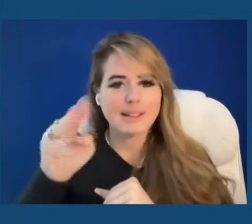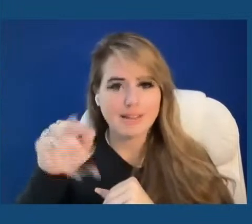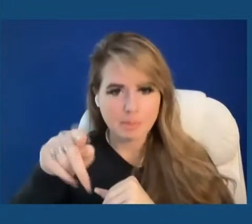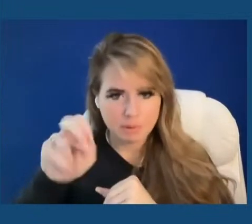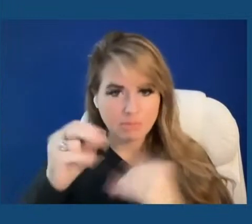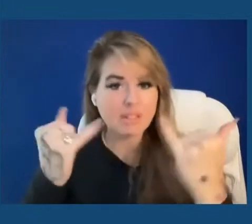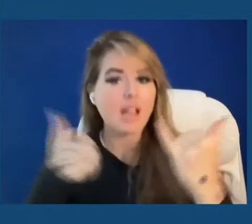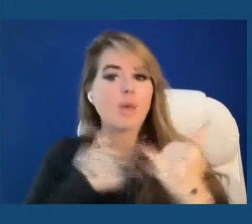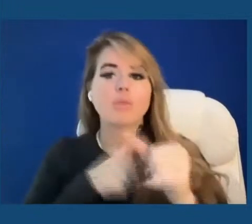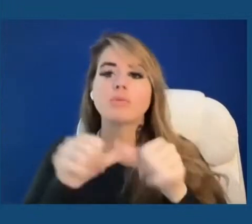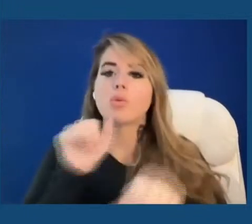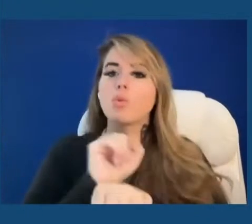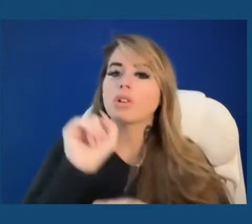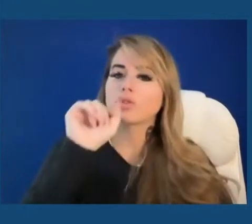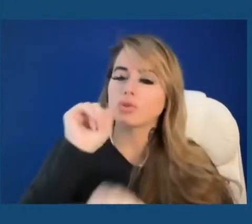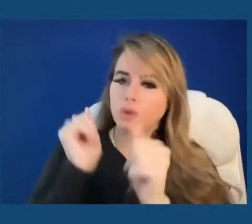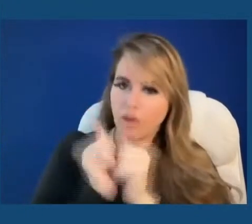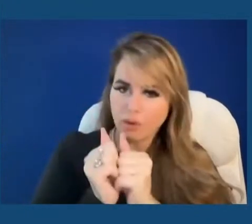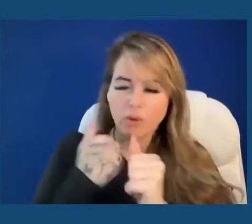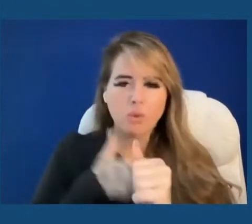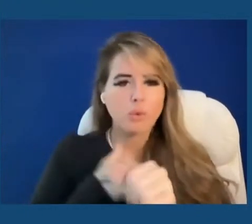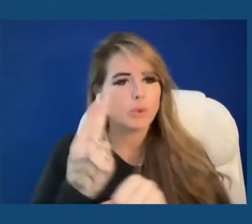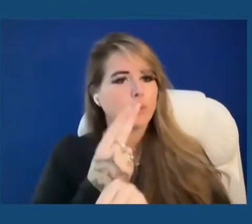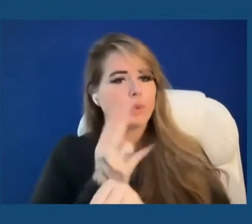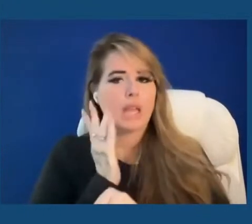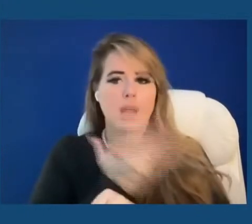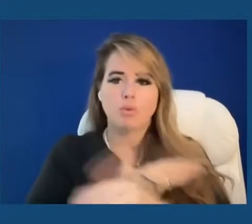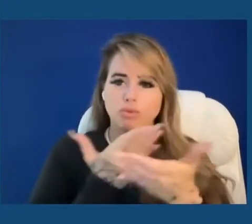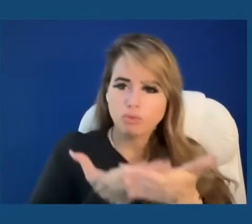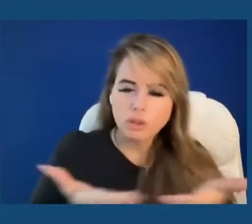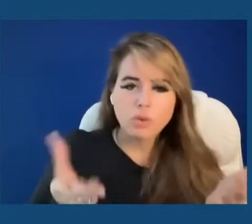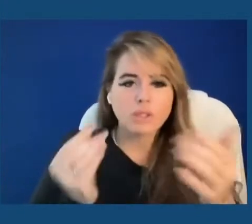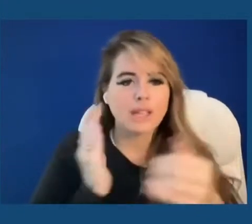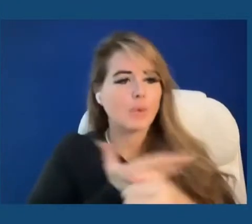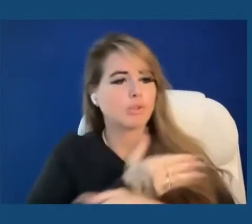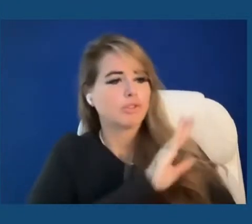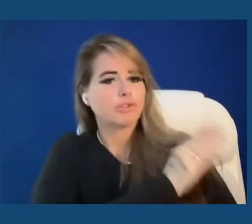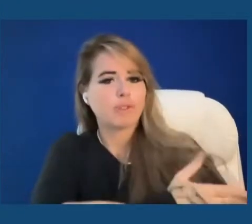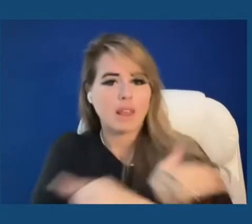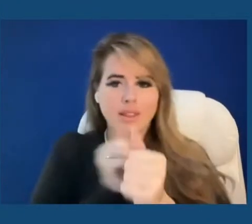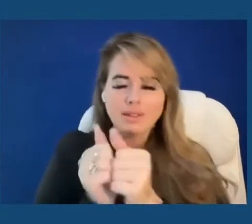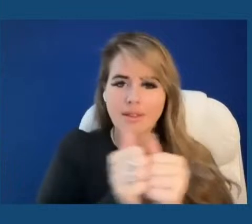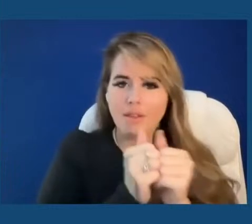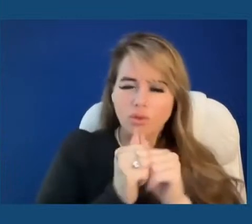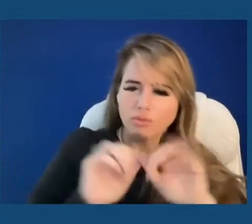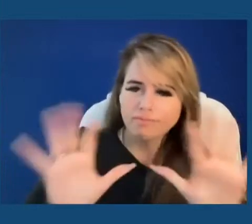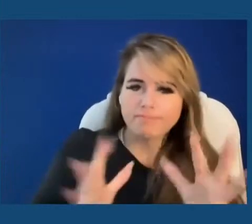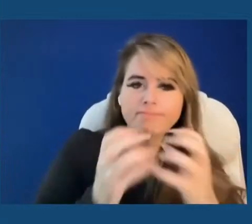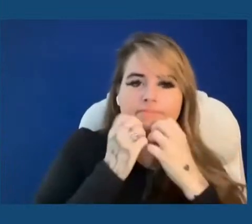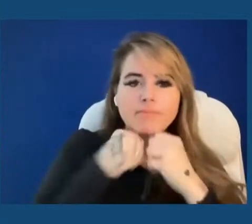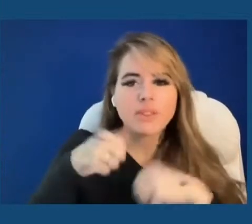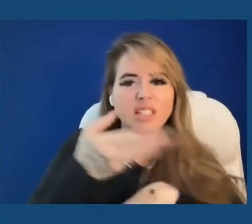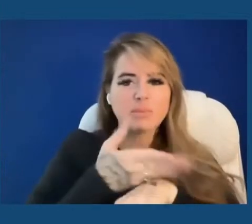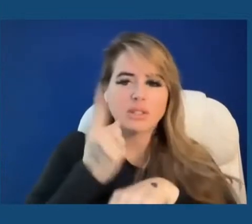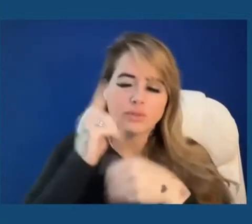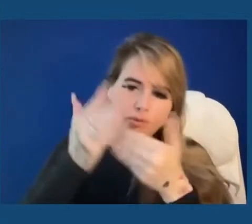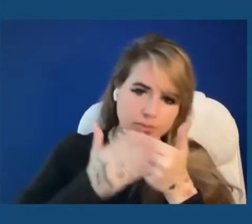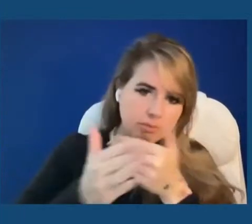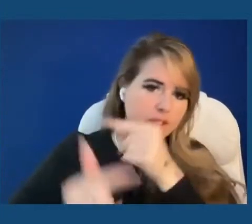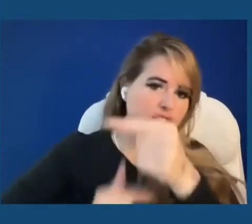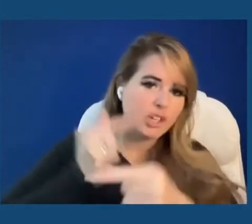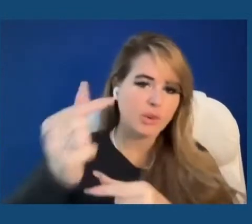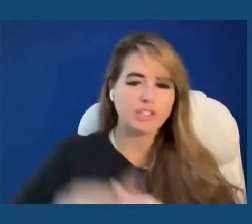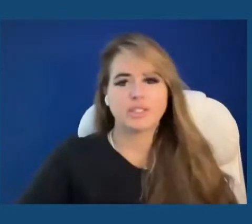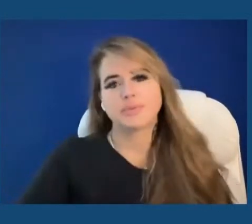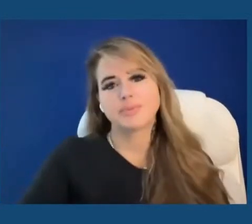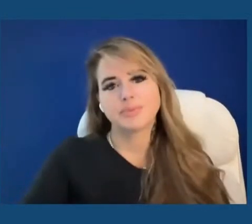together, leveraging our collective strengths and resources to protect and preserve Ditch Plains Beach for generations to come.